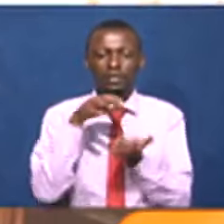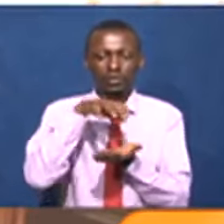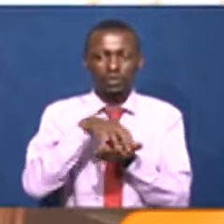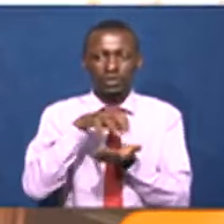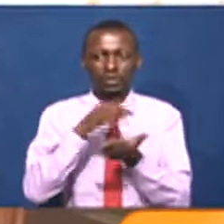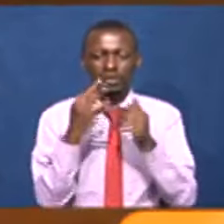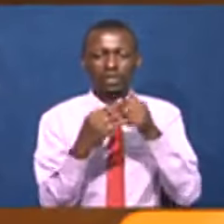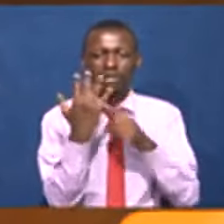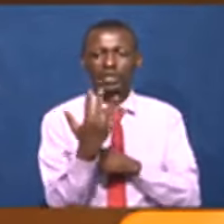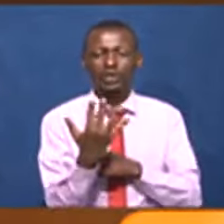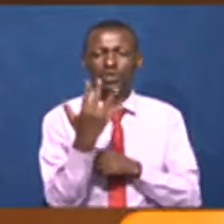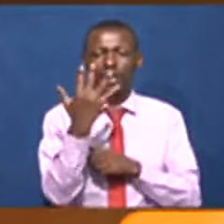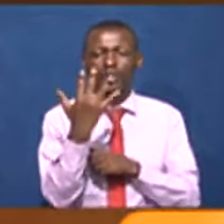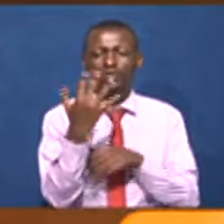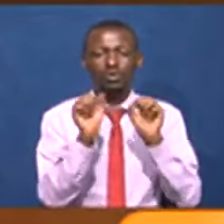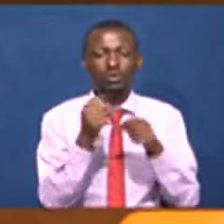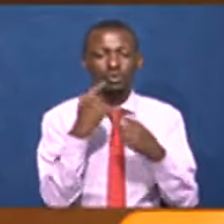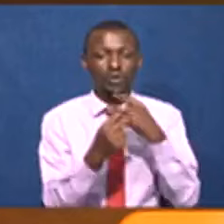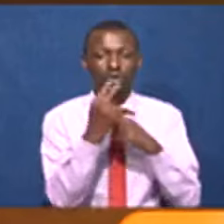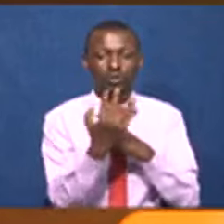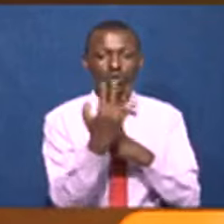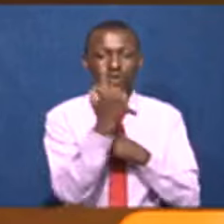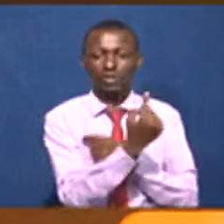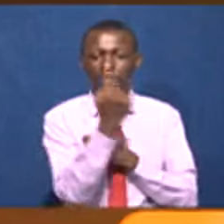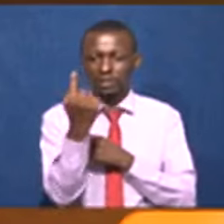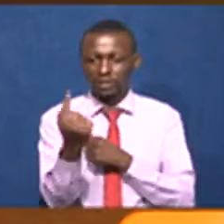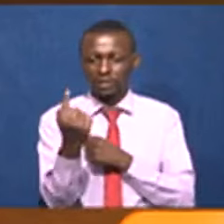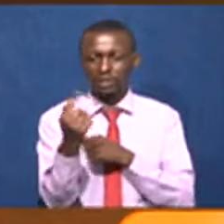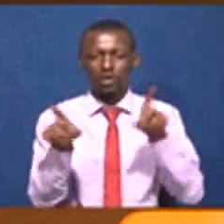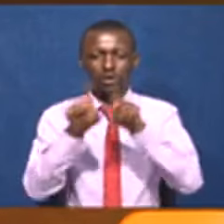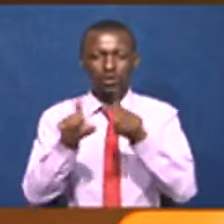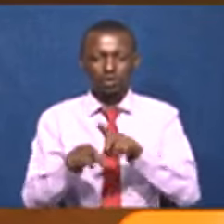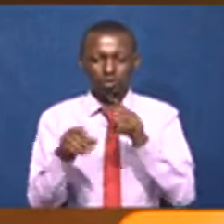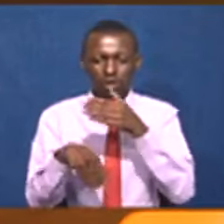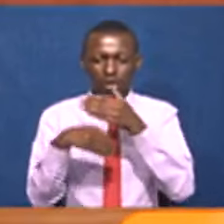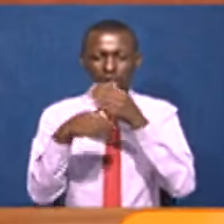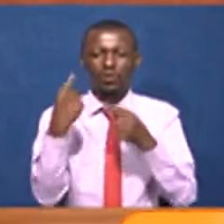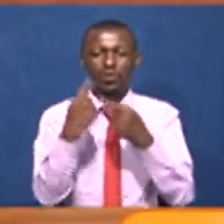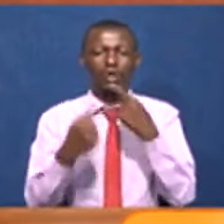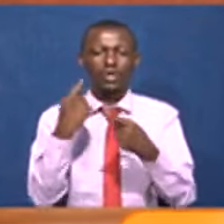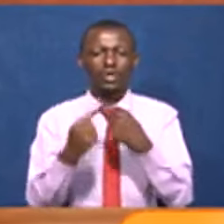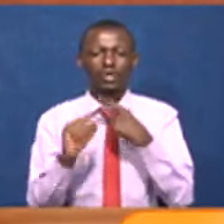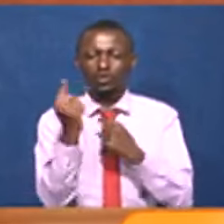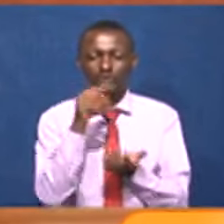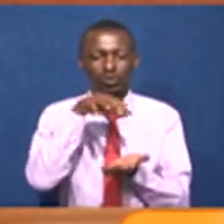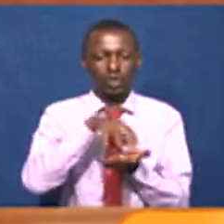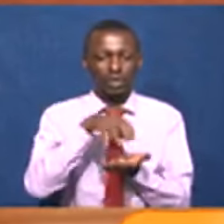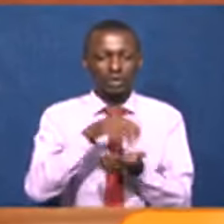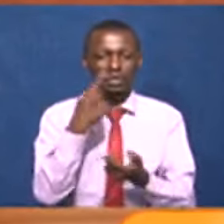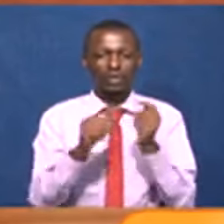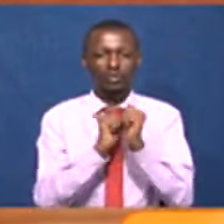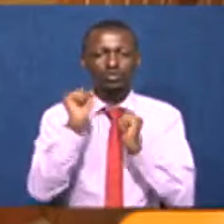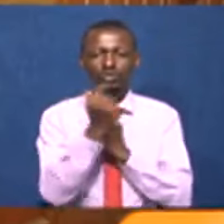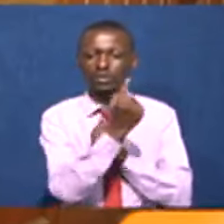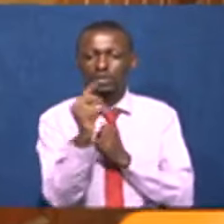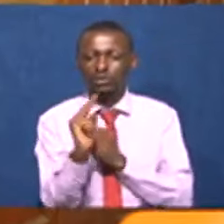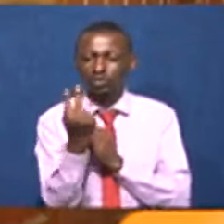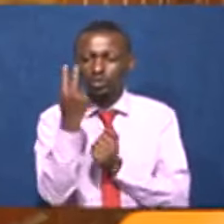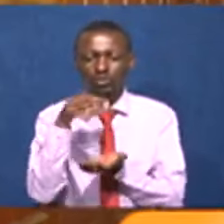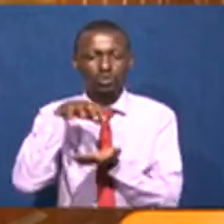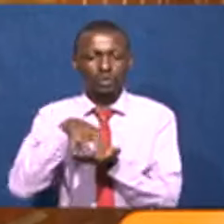The convicts were sentenced to 25 years each and an additional 1 year jail term for 1 count, 15 years each for 2 counts,